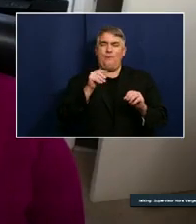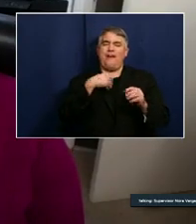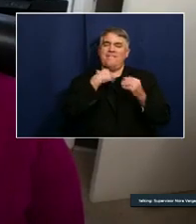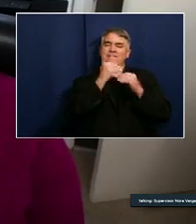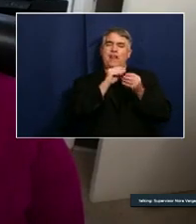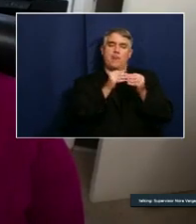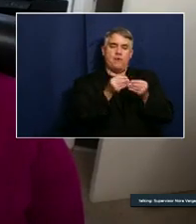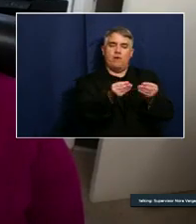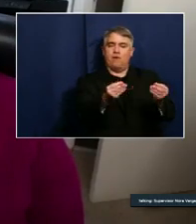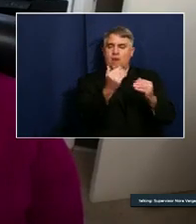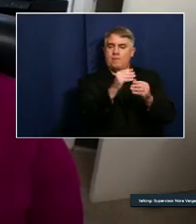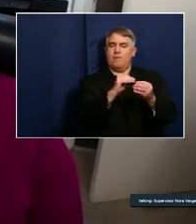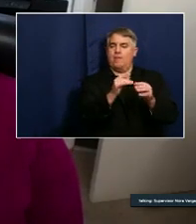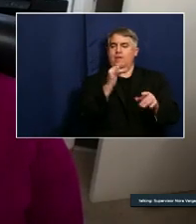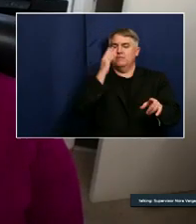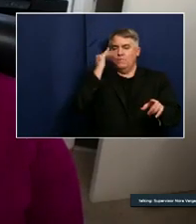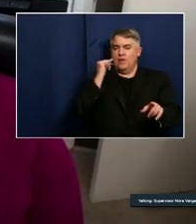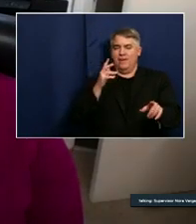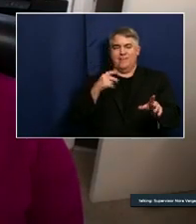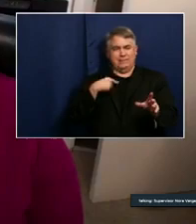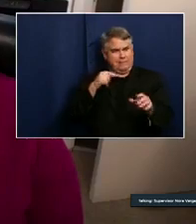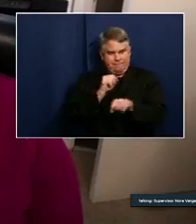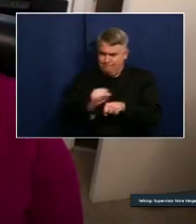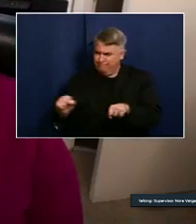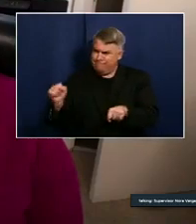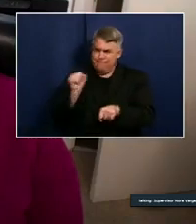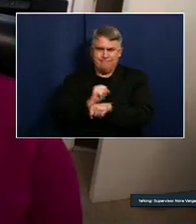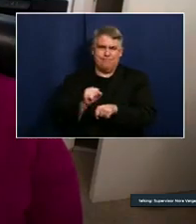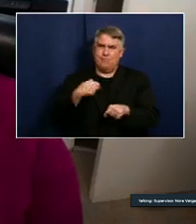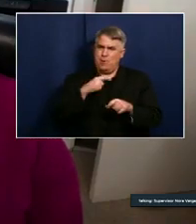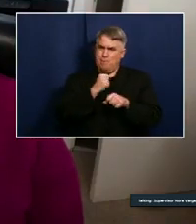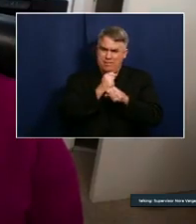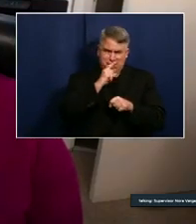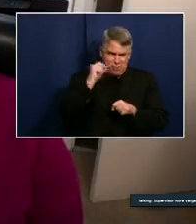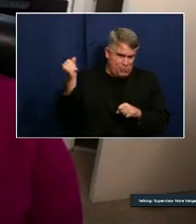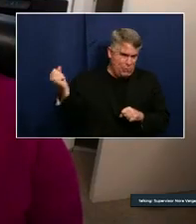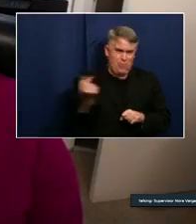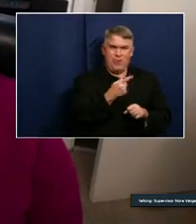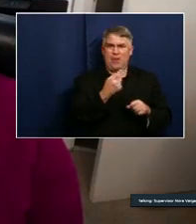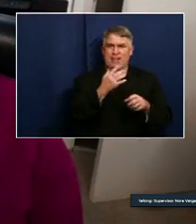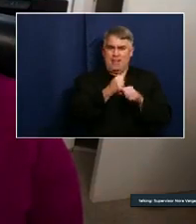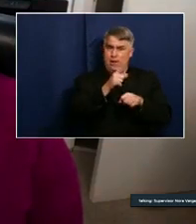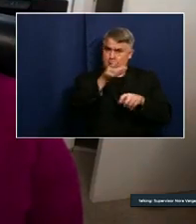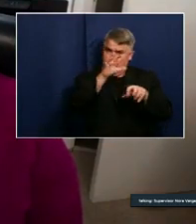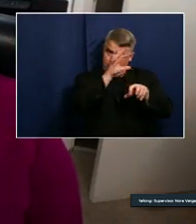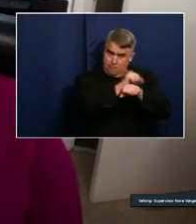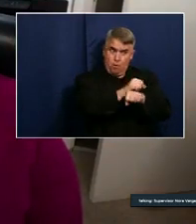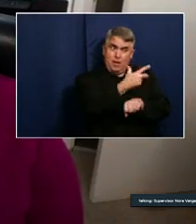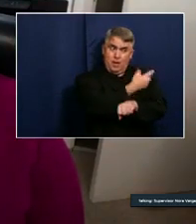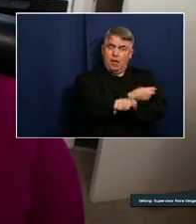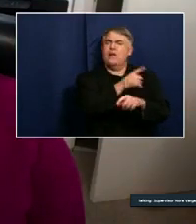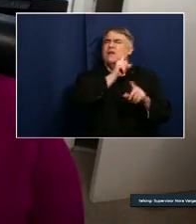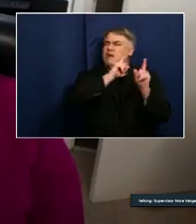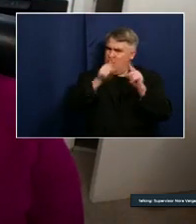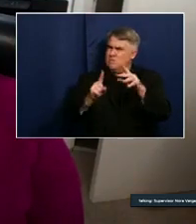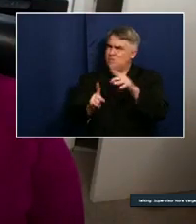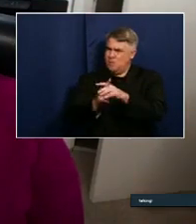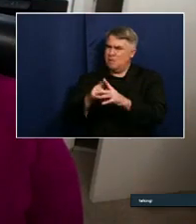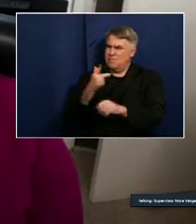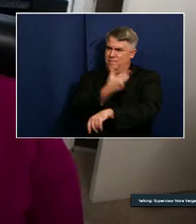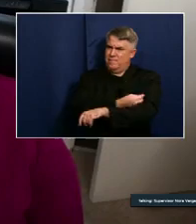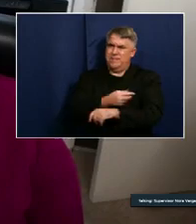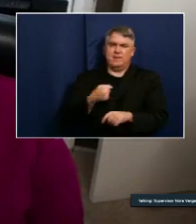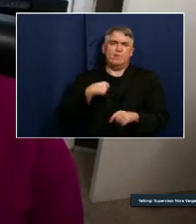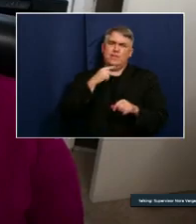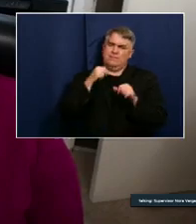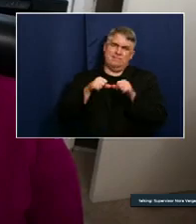doing everything that we can, and we're making sure that people get their appointments and they come. It's all we can continue to do. But